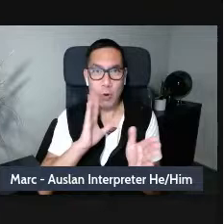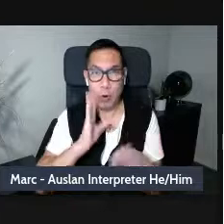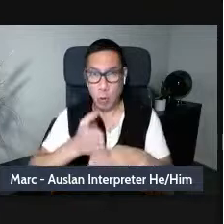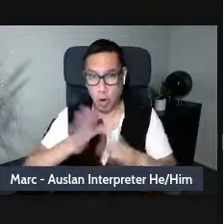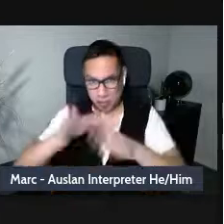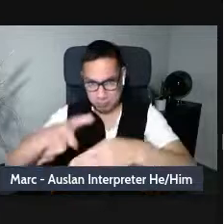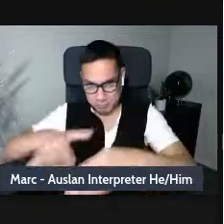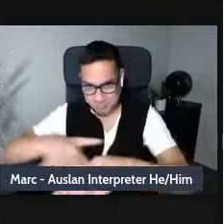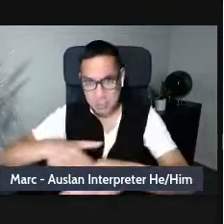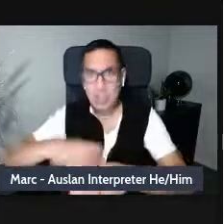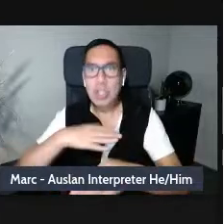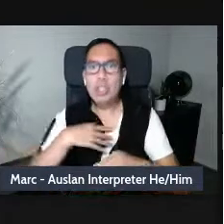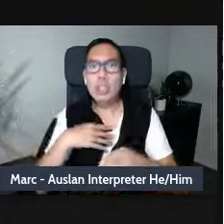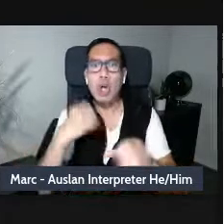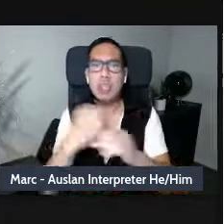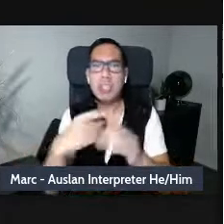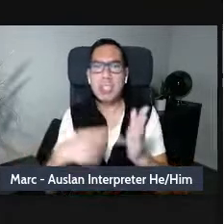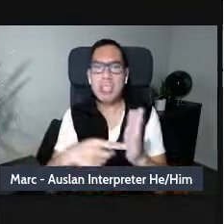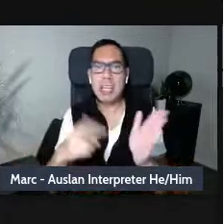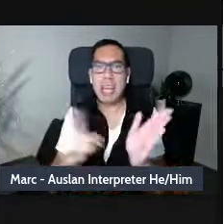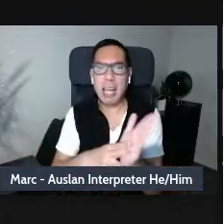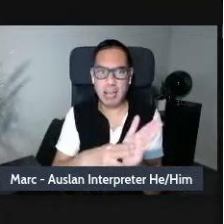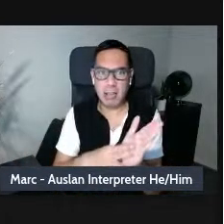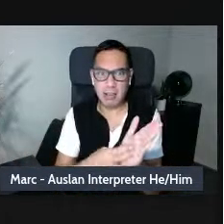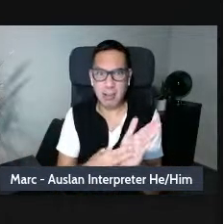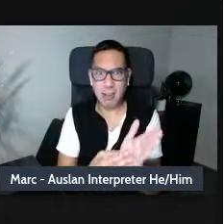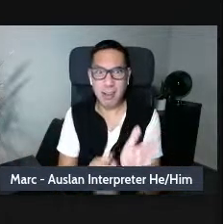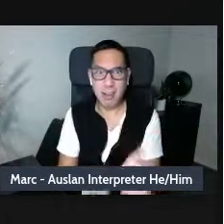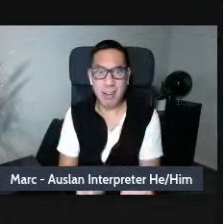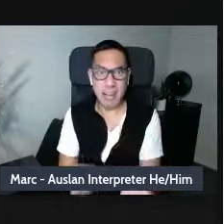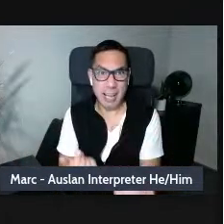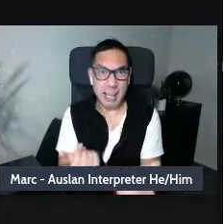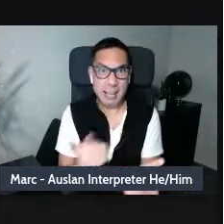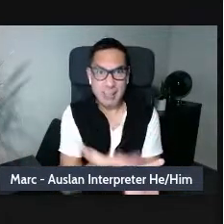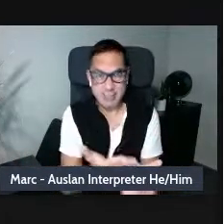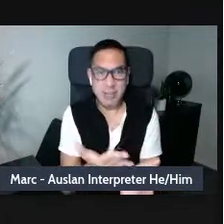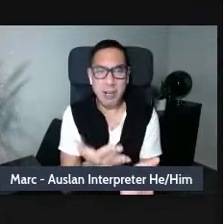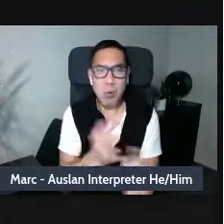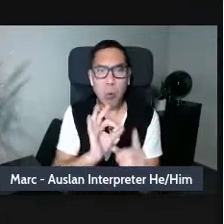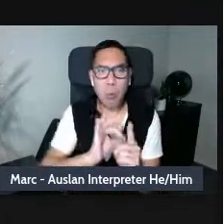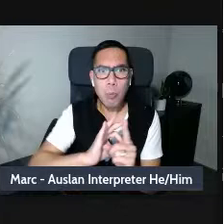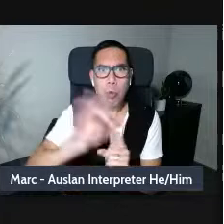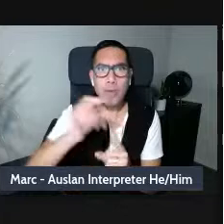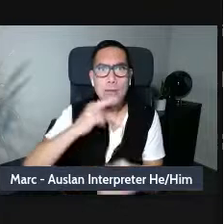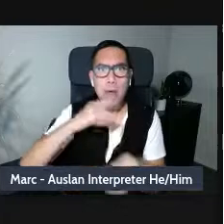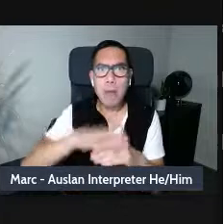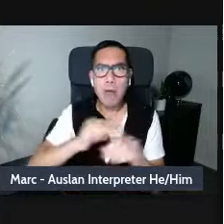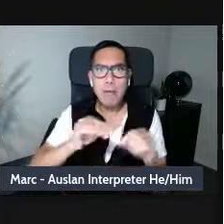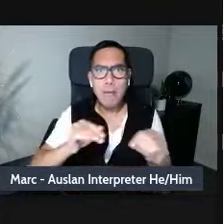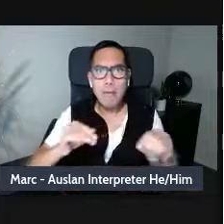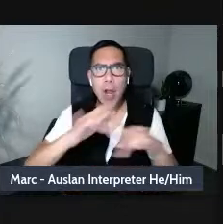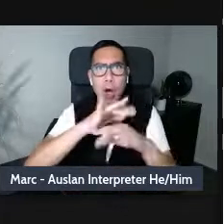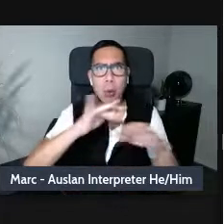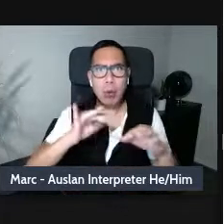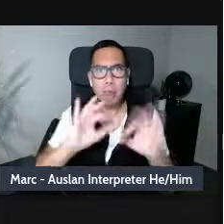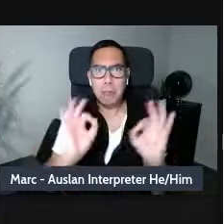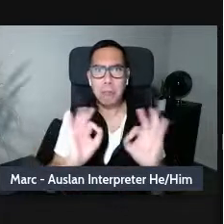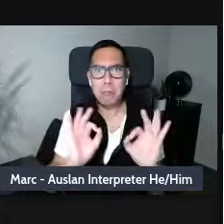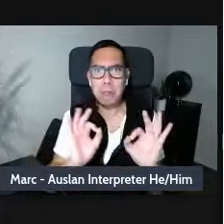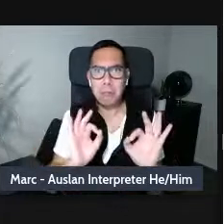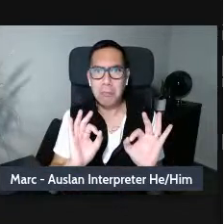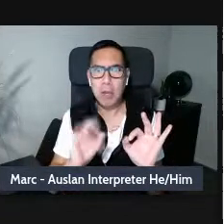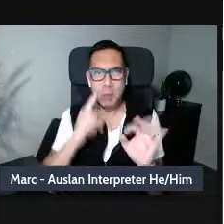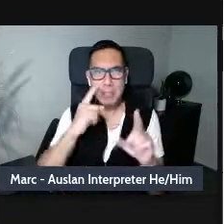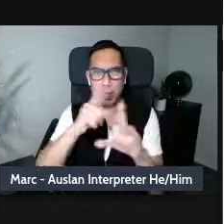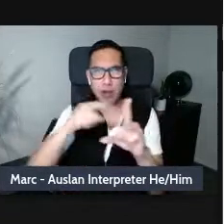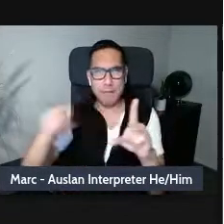GTN doesn't actually improve collateral blood flow, which you can see in the graph there, compared to the control. But what we did find